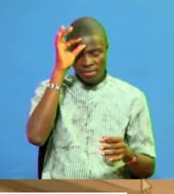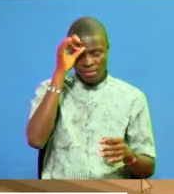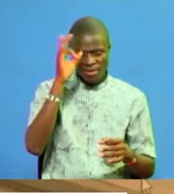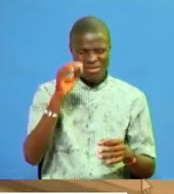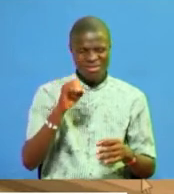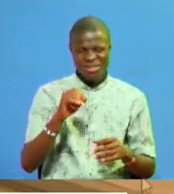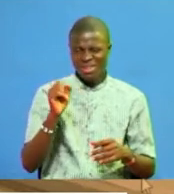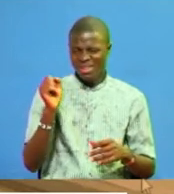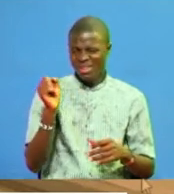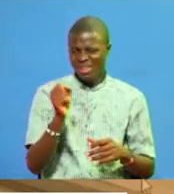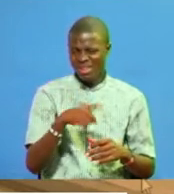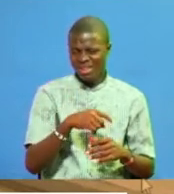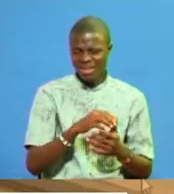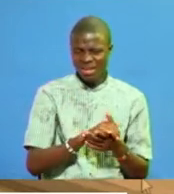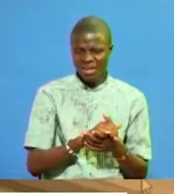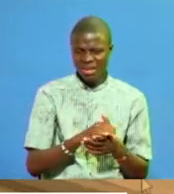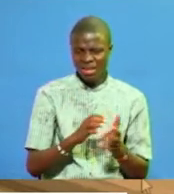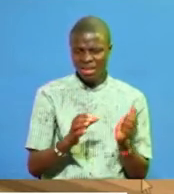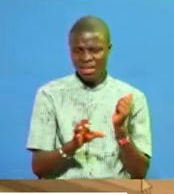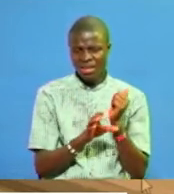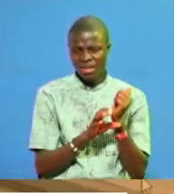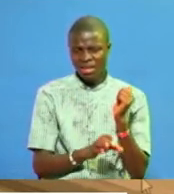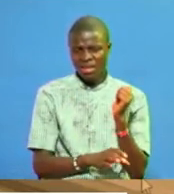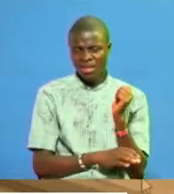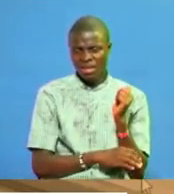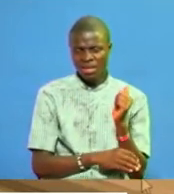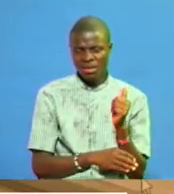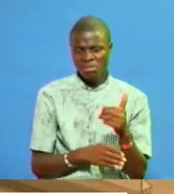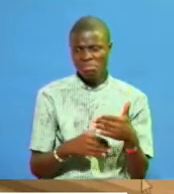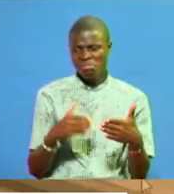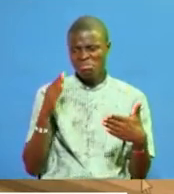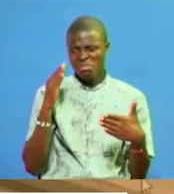try, let's say, block access,